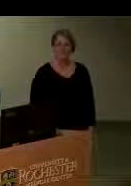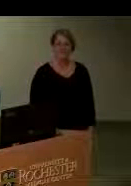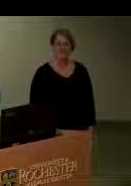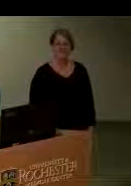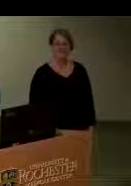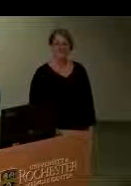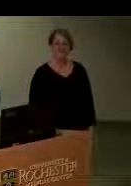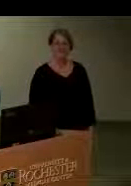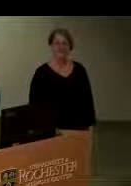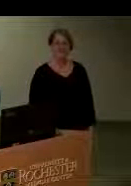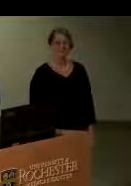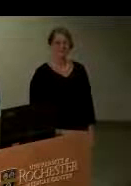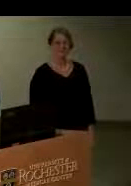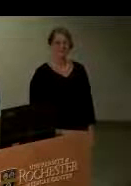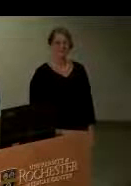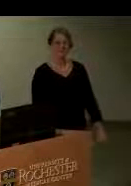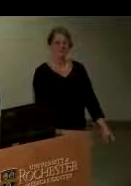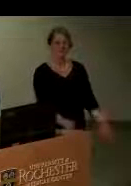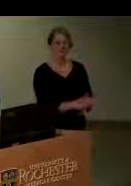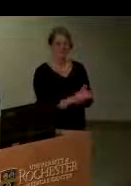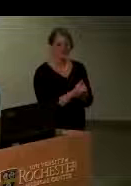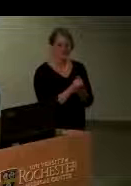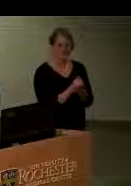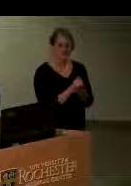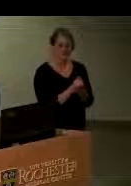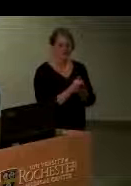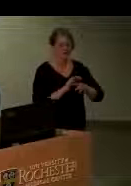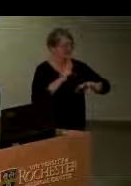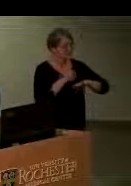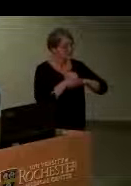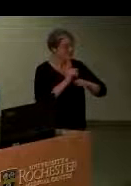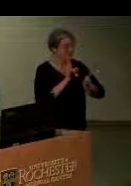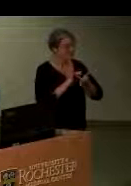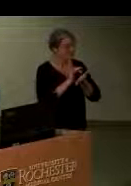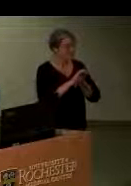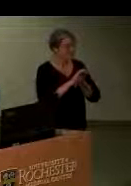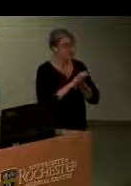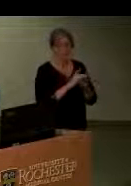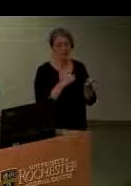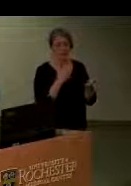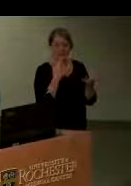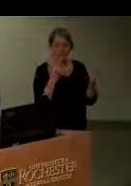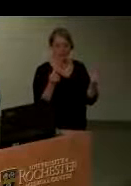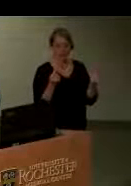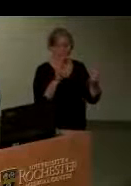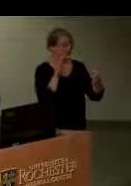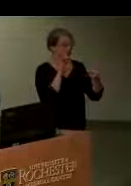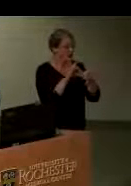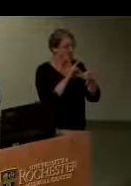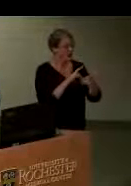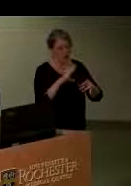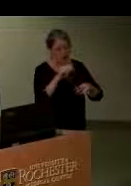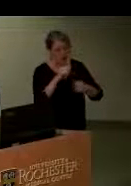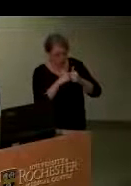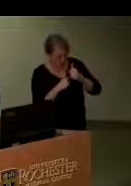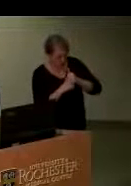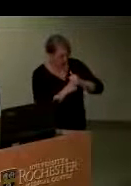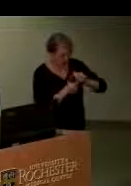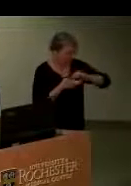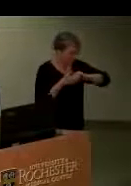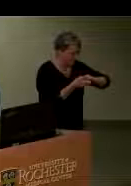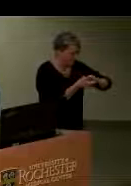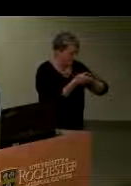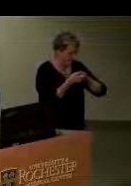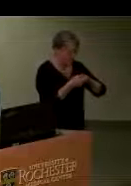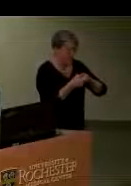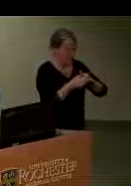So then we said, connect, co-construct, collaborate with one another. The 3-function